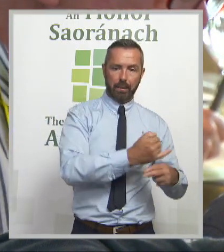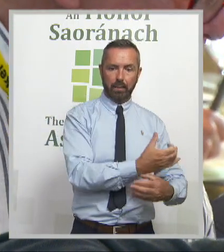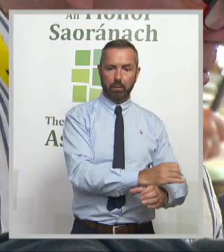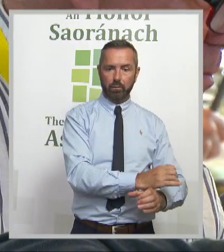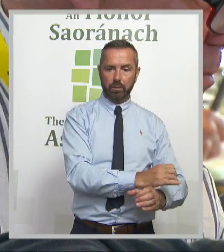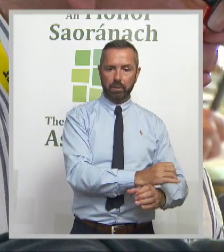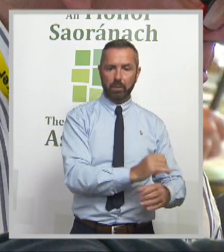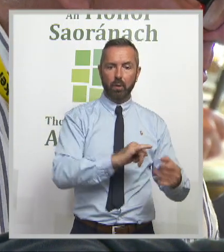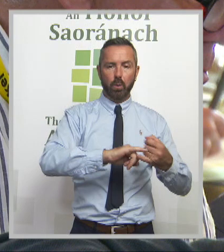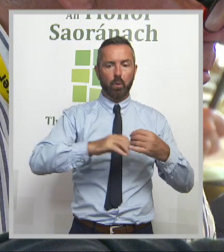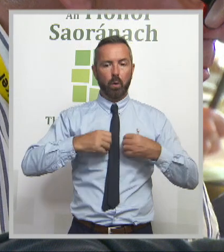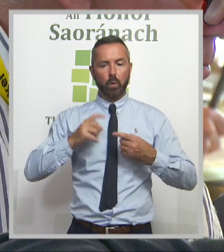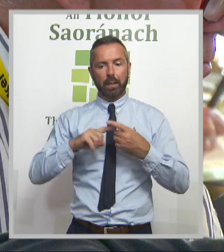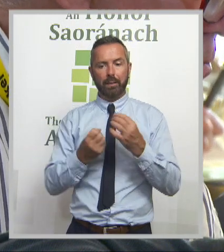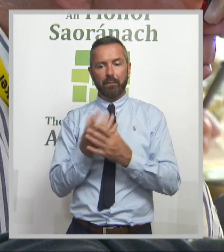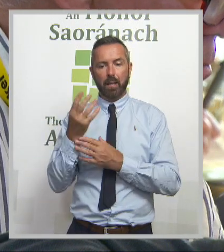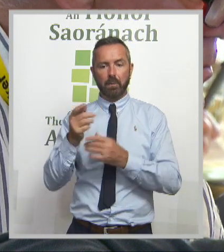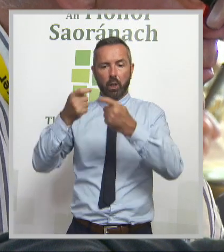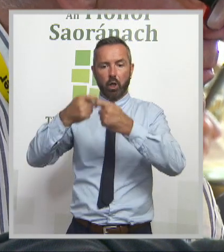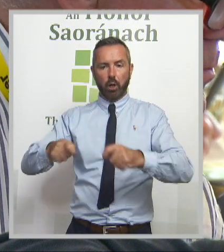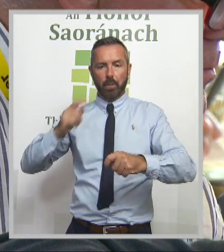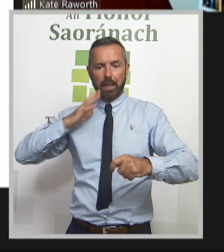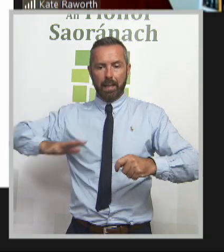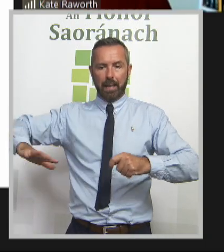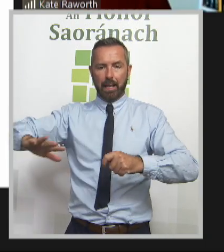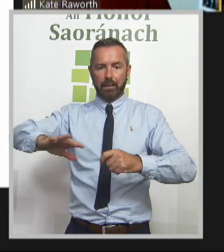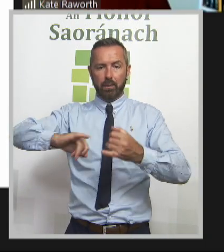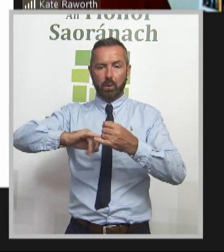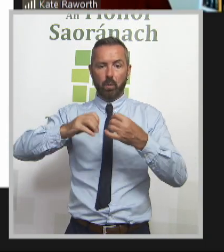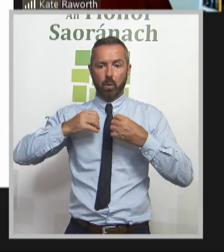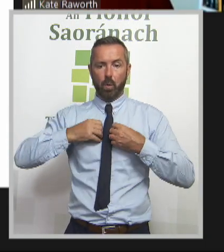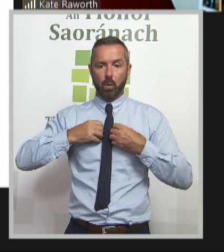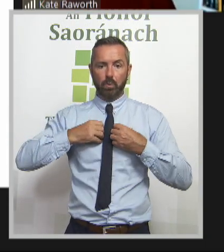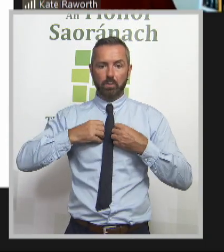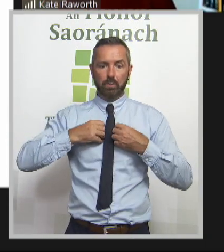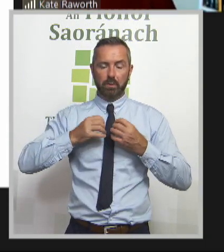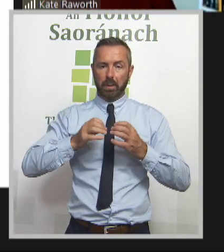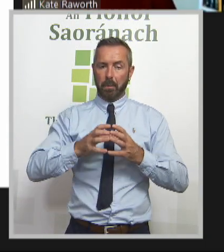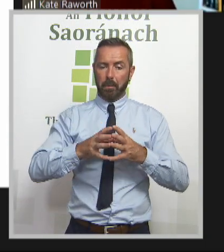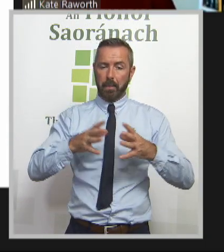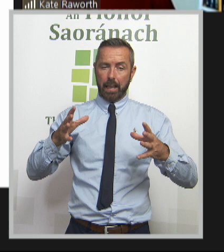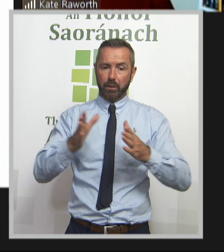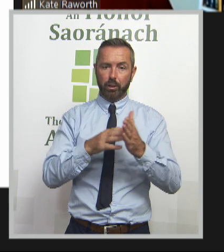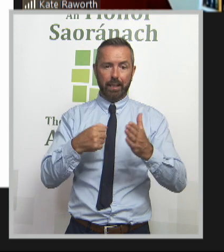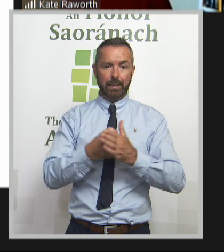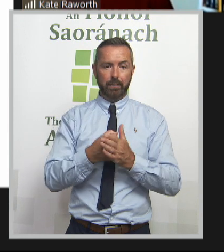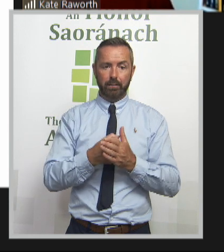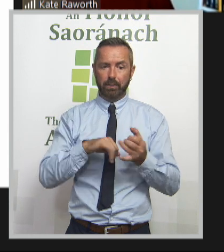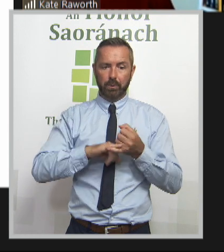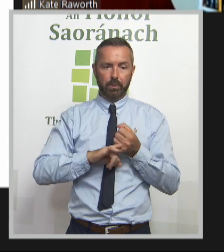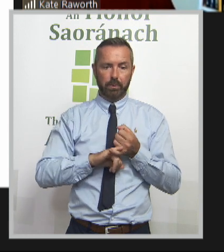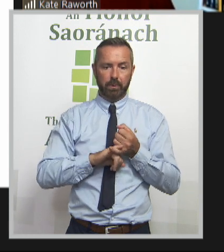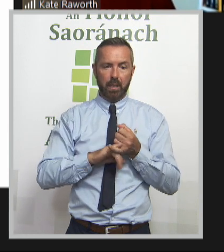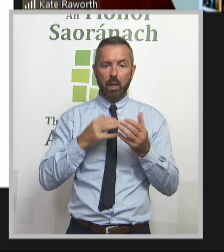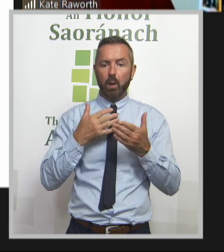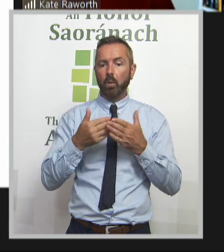interest? Who owns and develops urban land and urban buildings? Who owns and operates the major industries? And what's each of